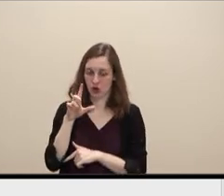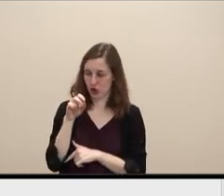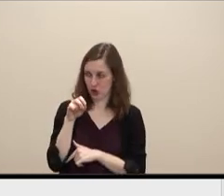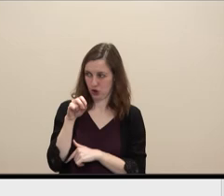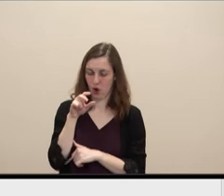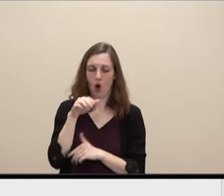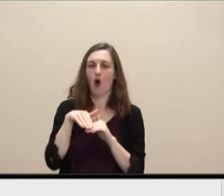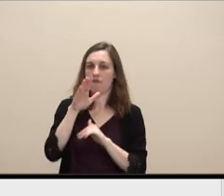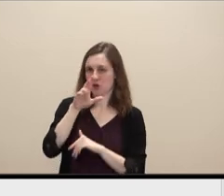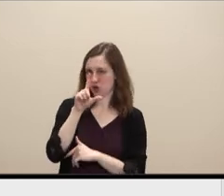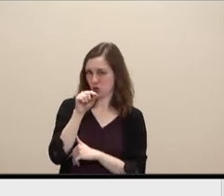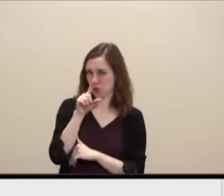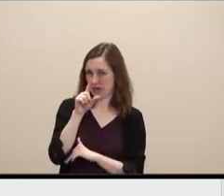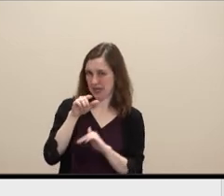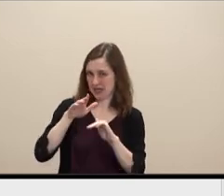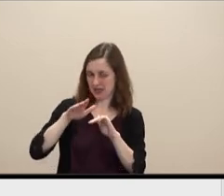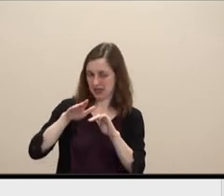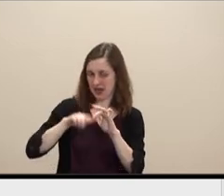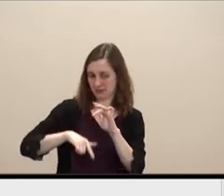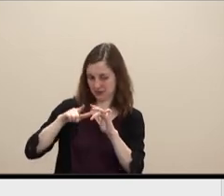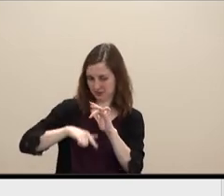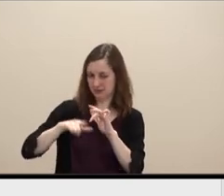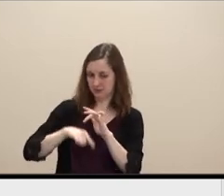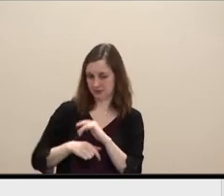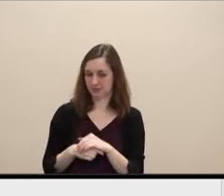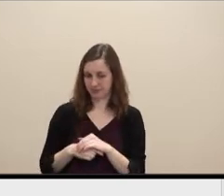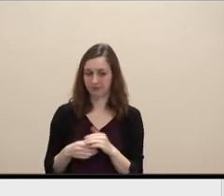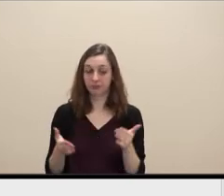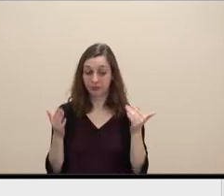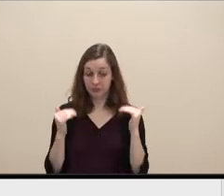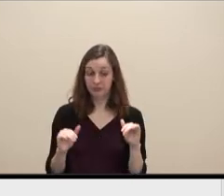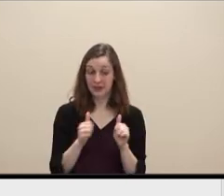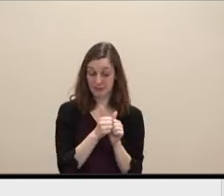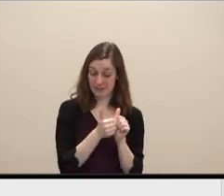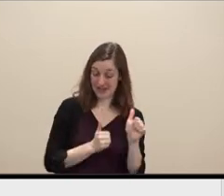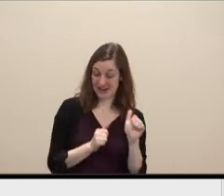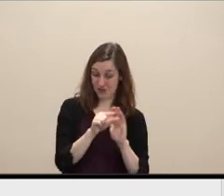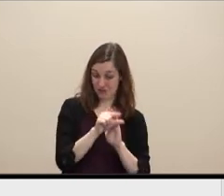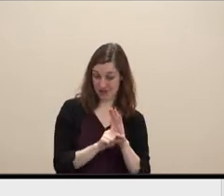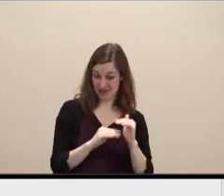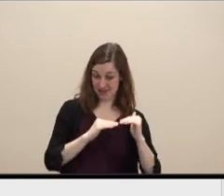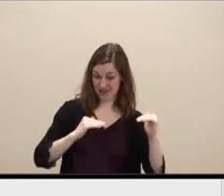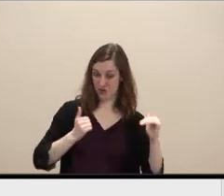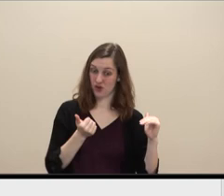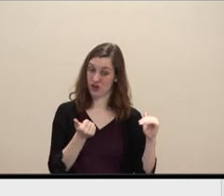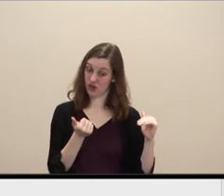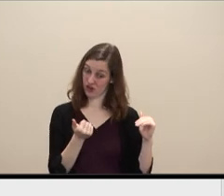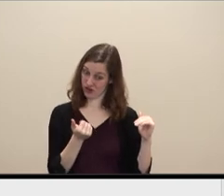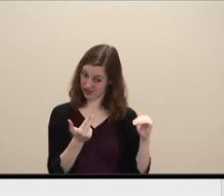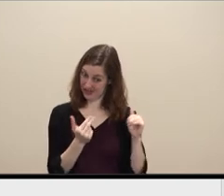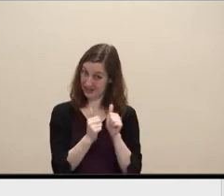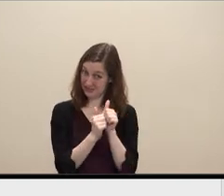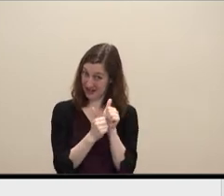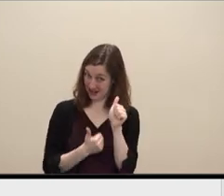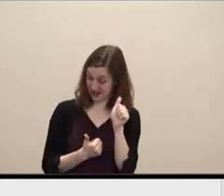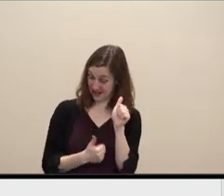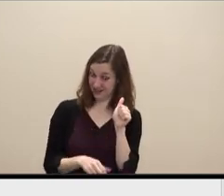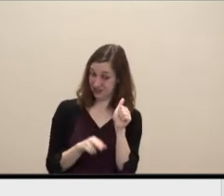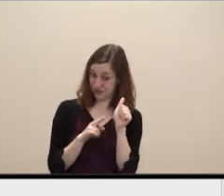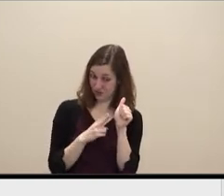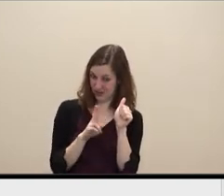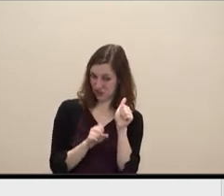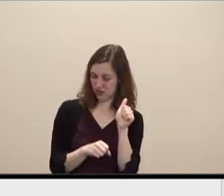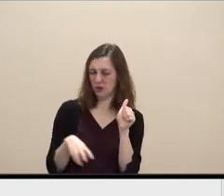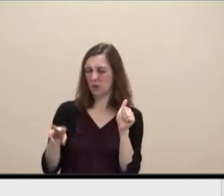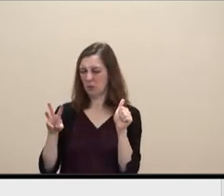is actually an improved stat. So 13 of them are behind and 45 at Waco High. That's actually improvement from